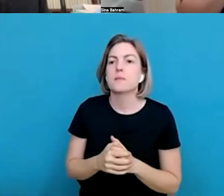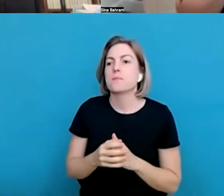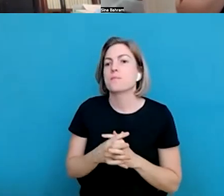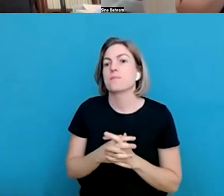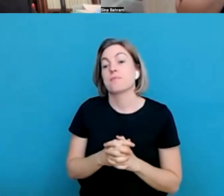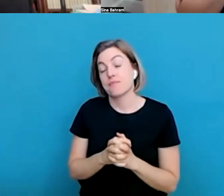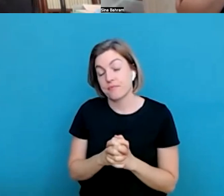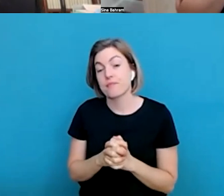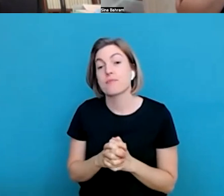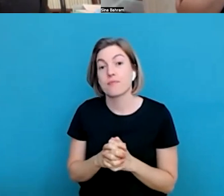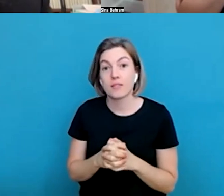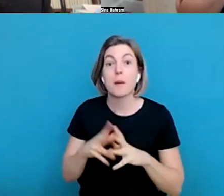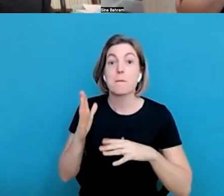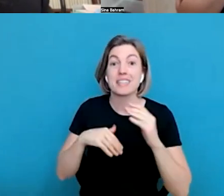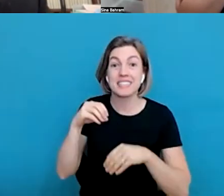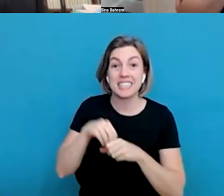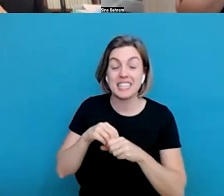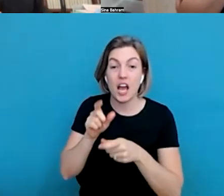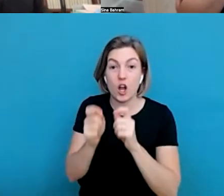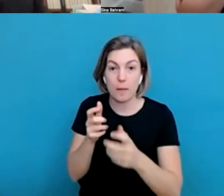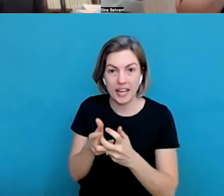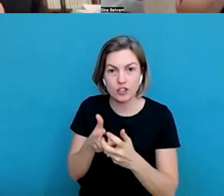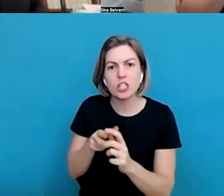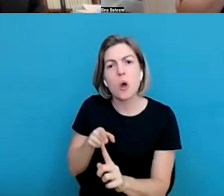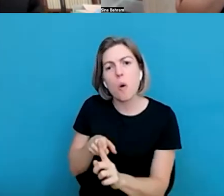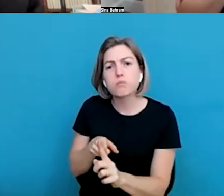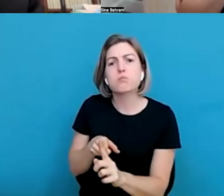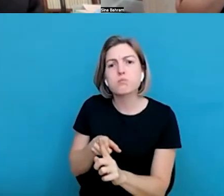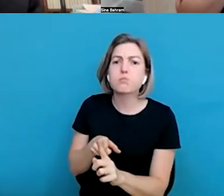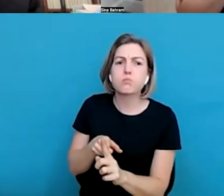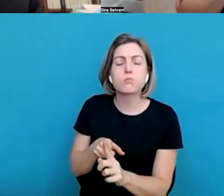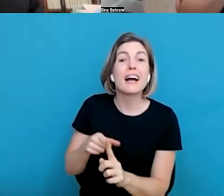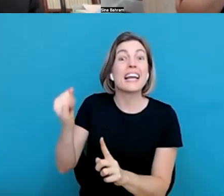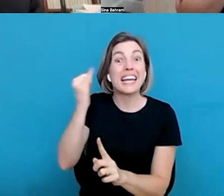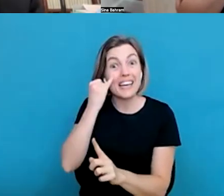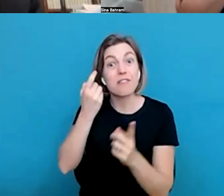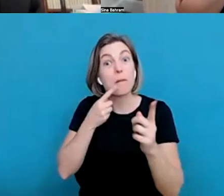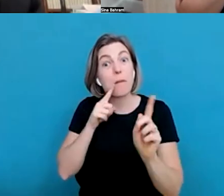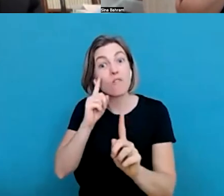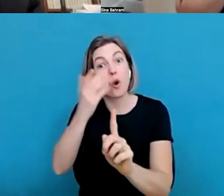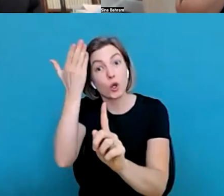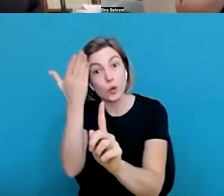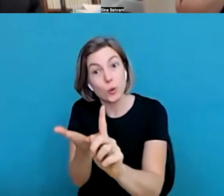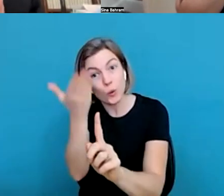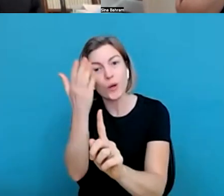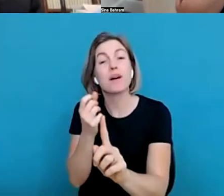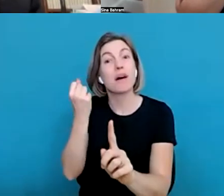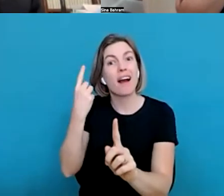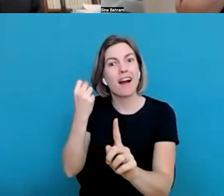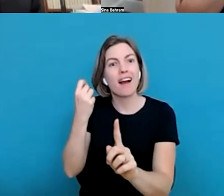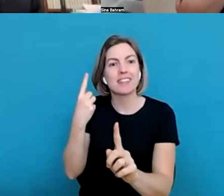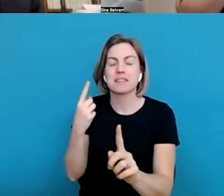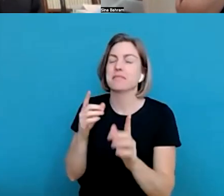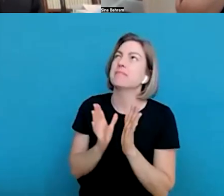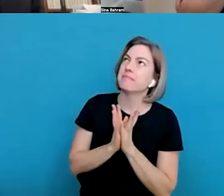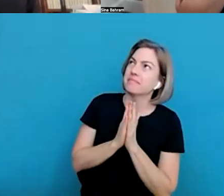building the built-in accommodations are great if they hit you, but how do I say